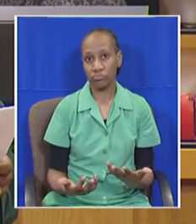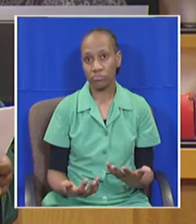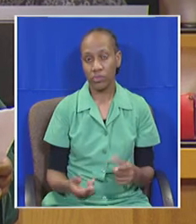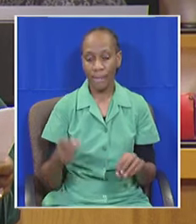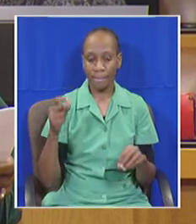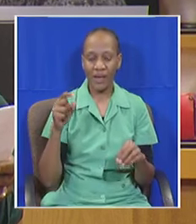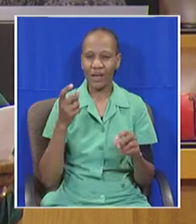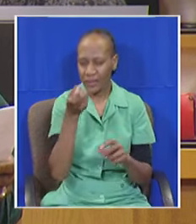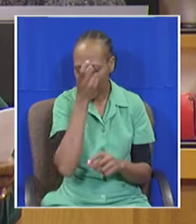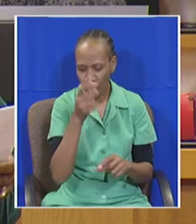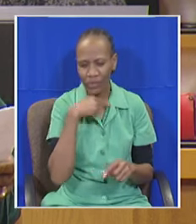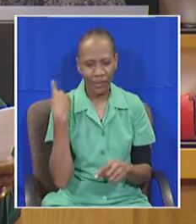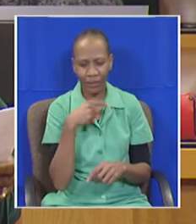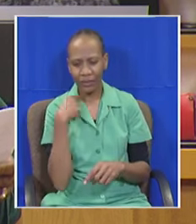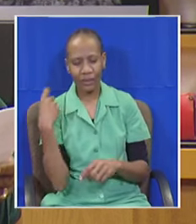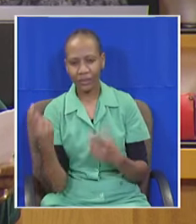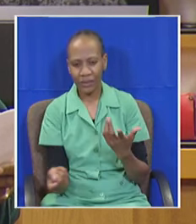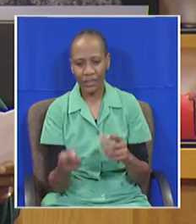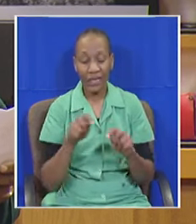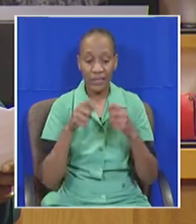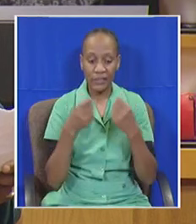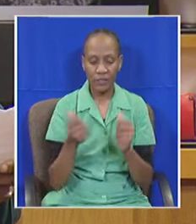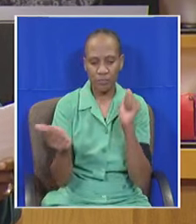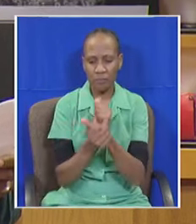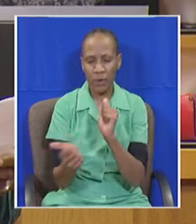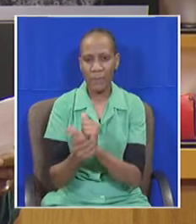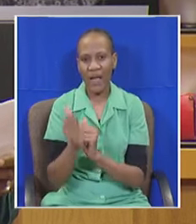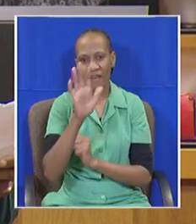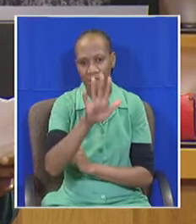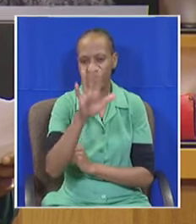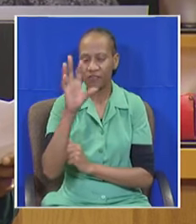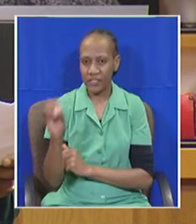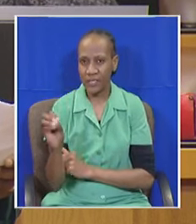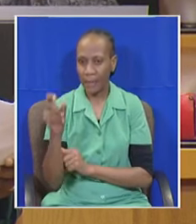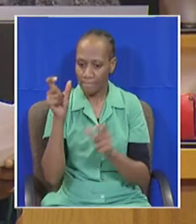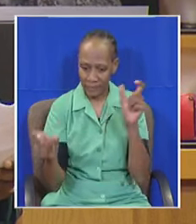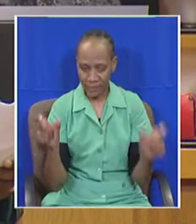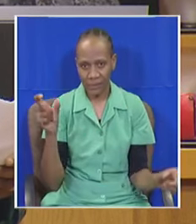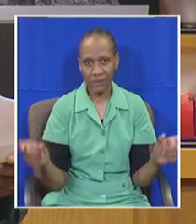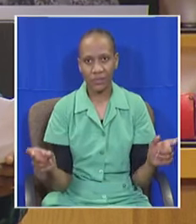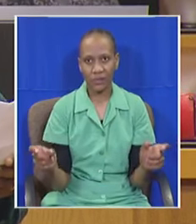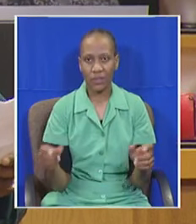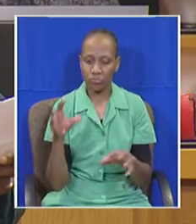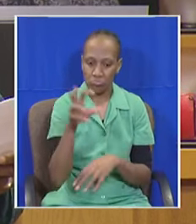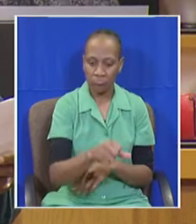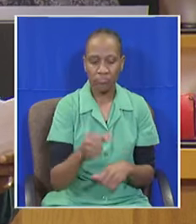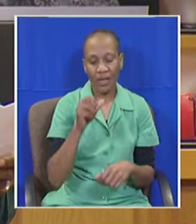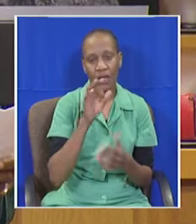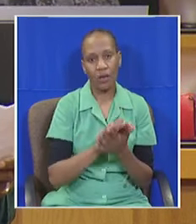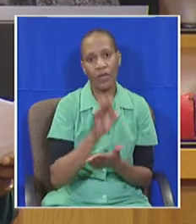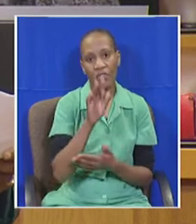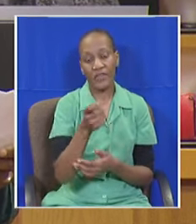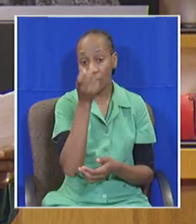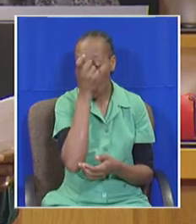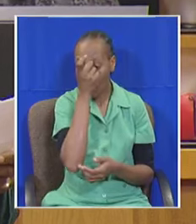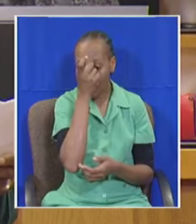rhino poaching task team has arrested 50 suspects and recovered 13 rhino